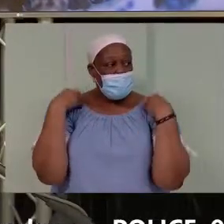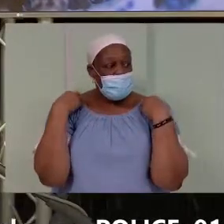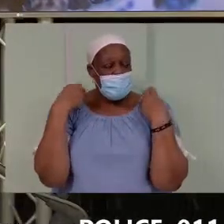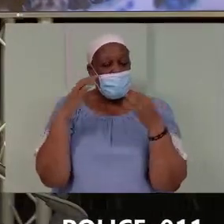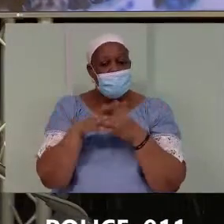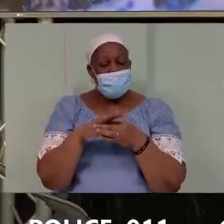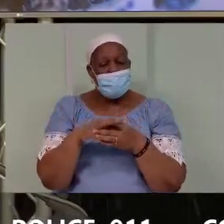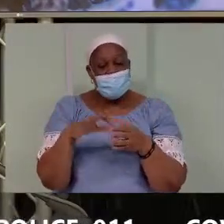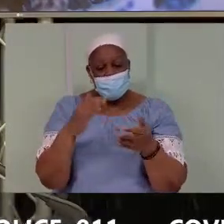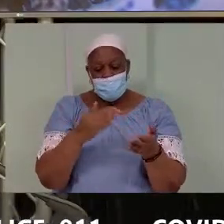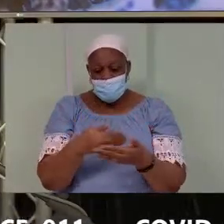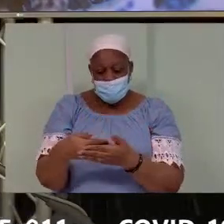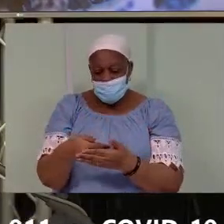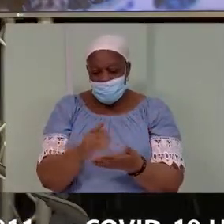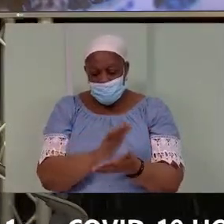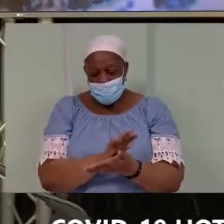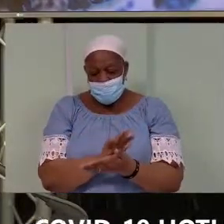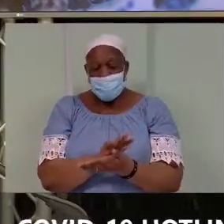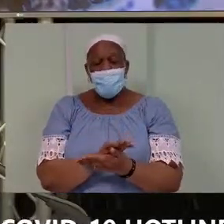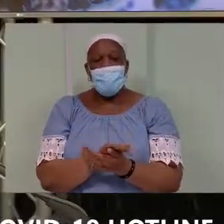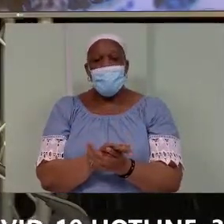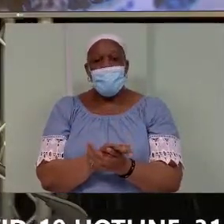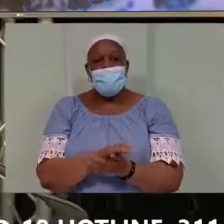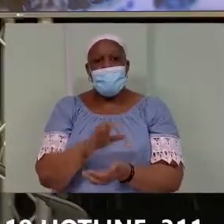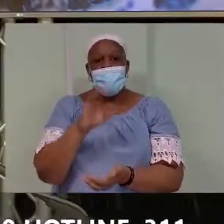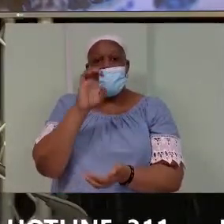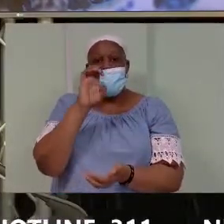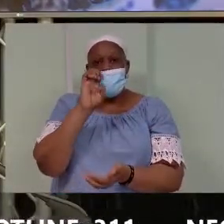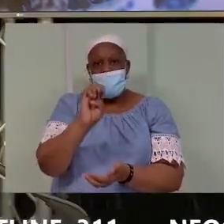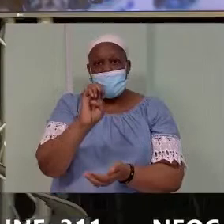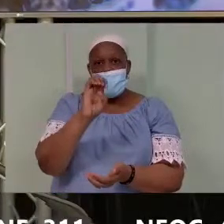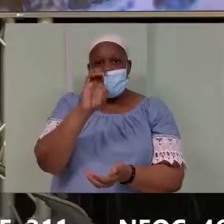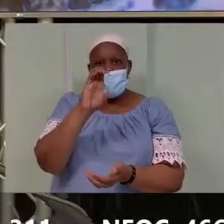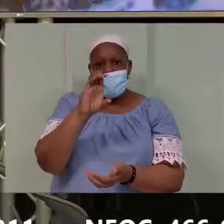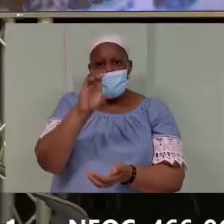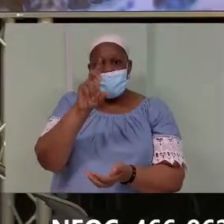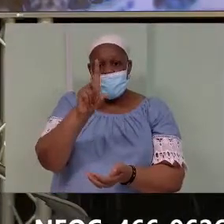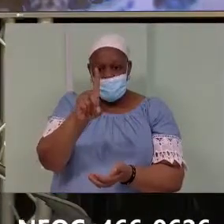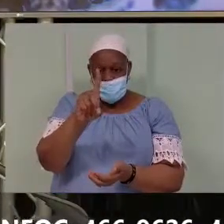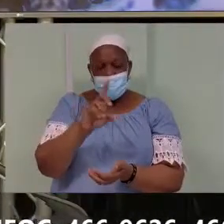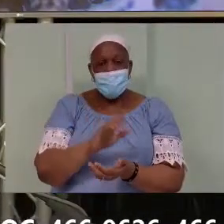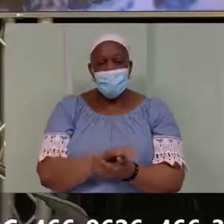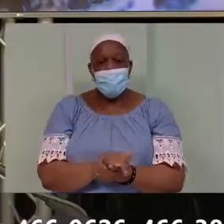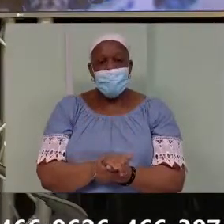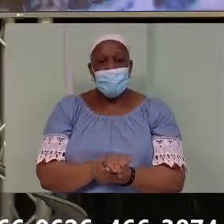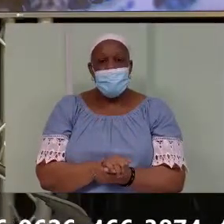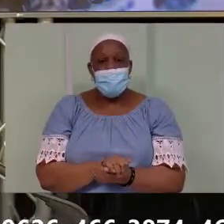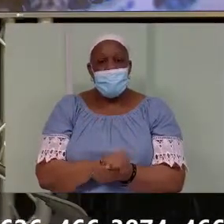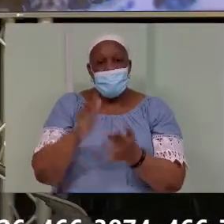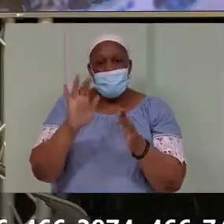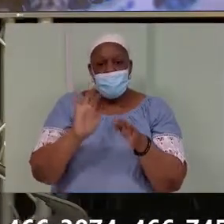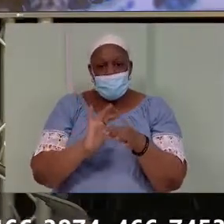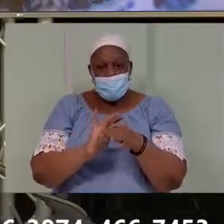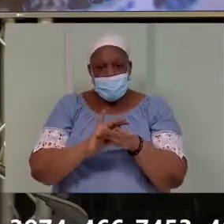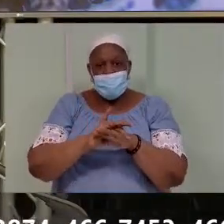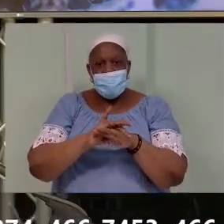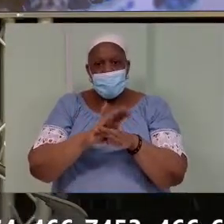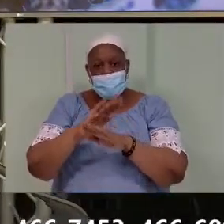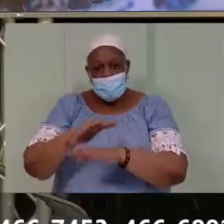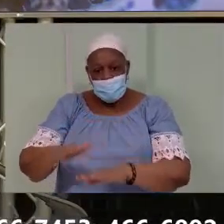Education, Ms. Kimona Brown, for her presentation on the reopening of